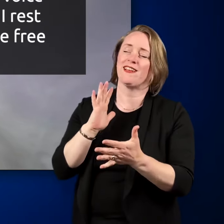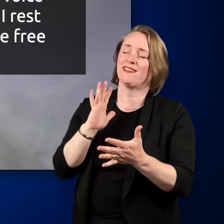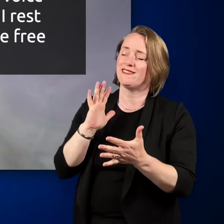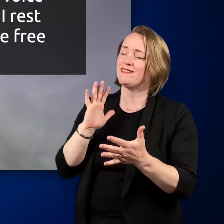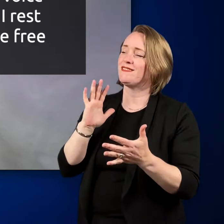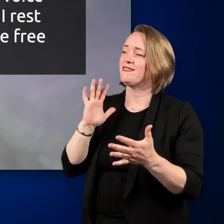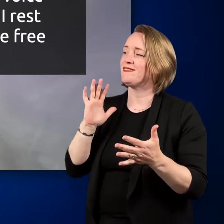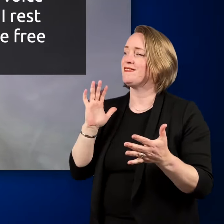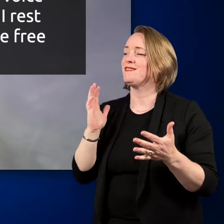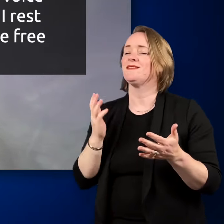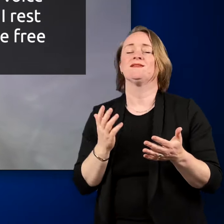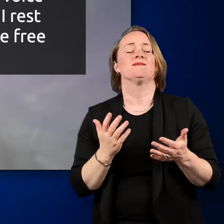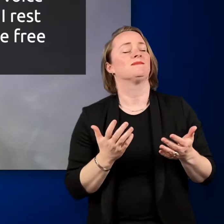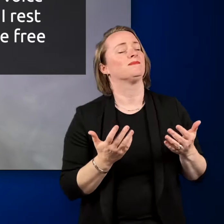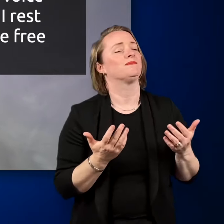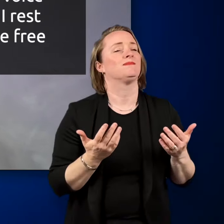free.